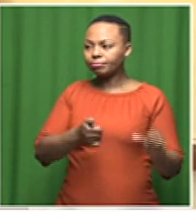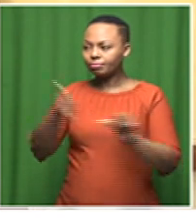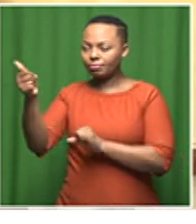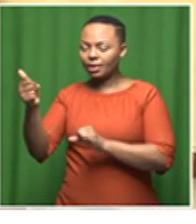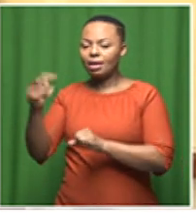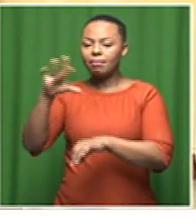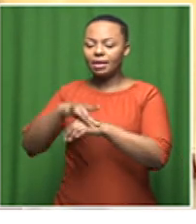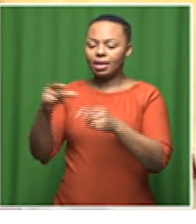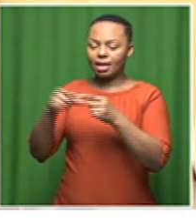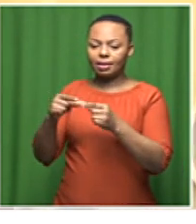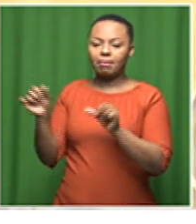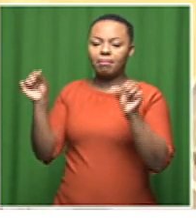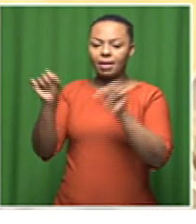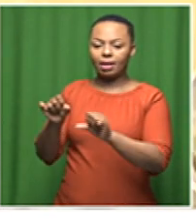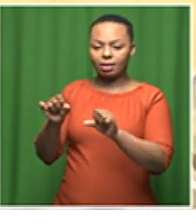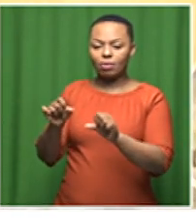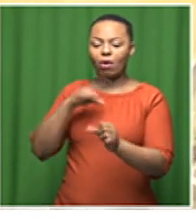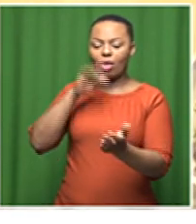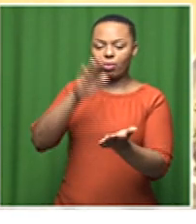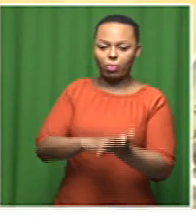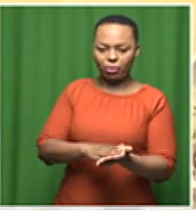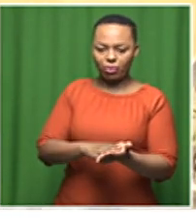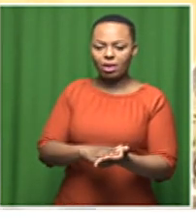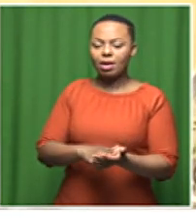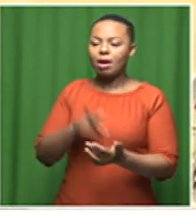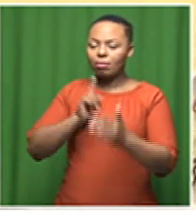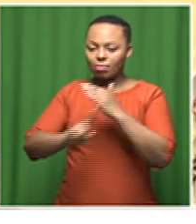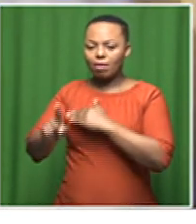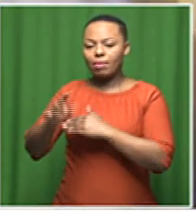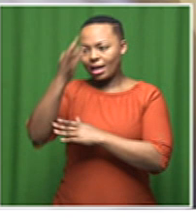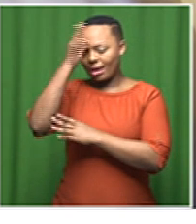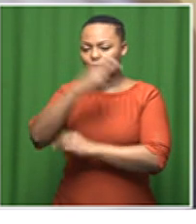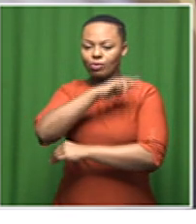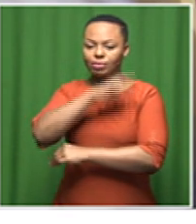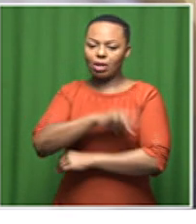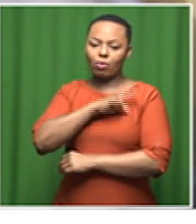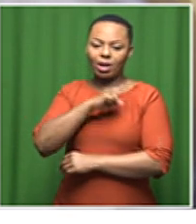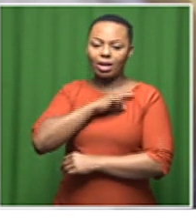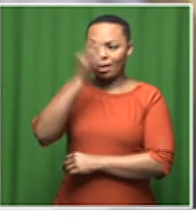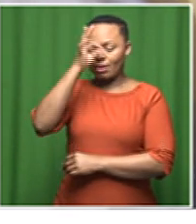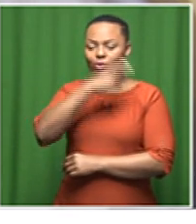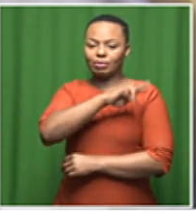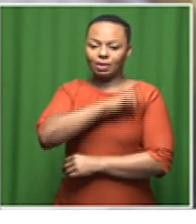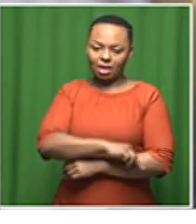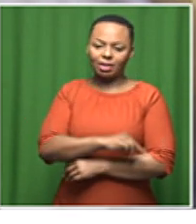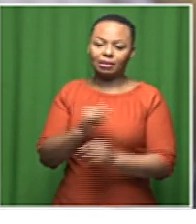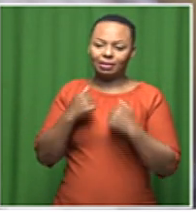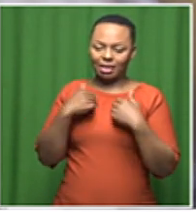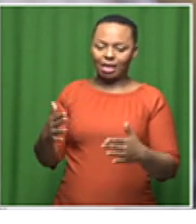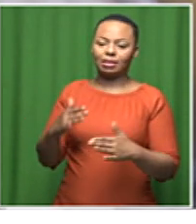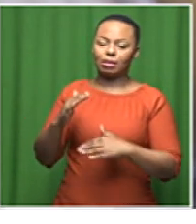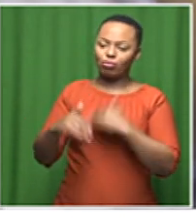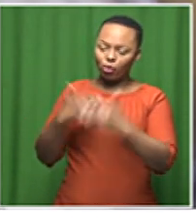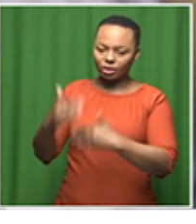a government hospital. We had to go through the process all over again. And the